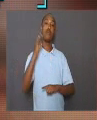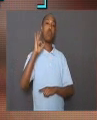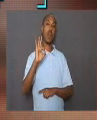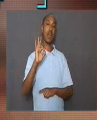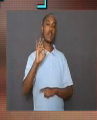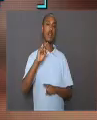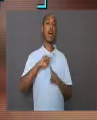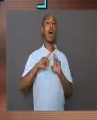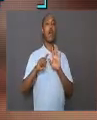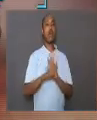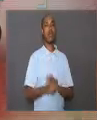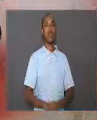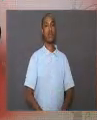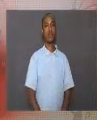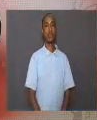fluoride ion.